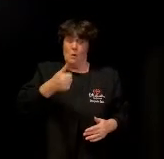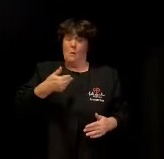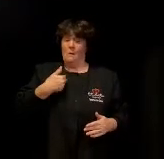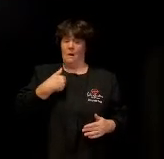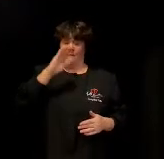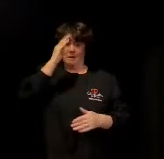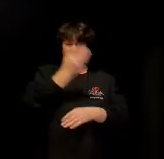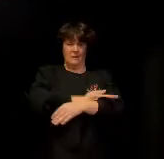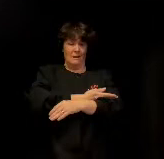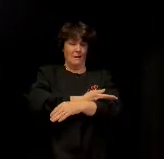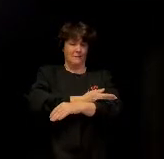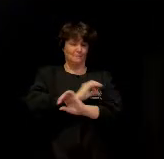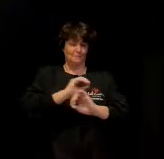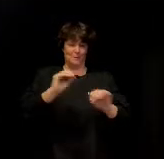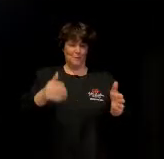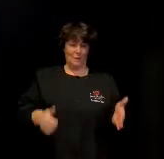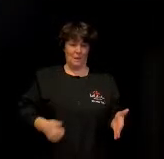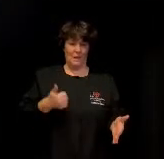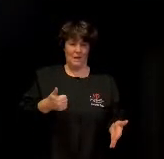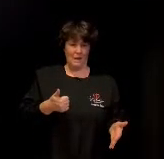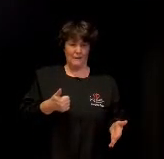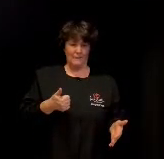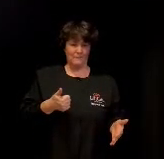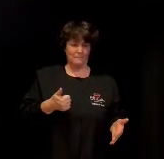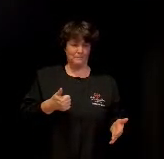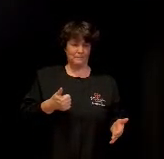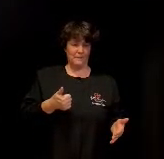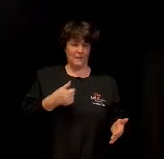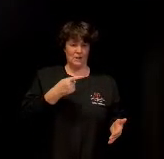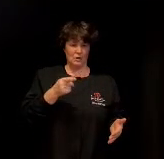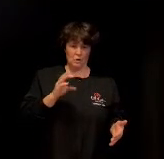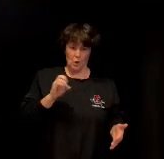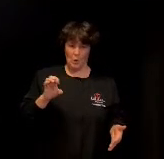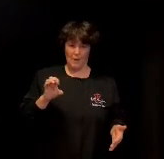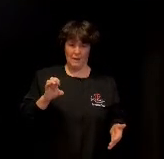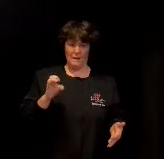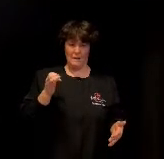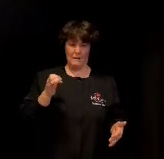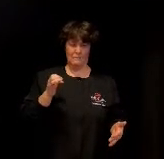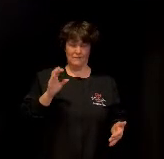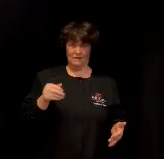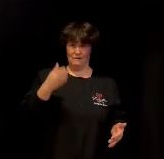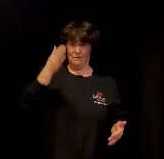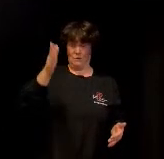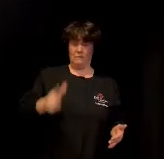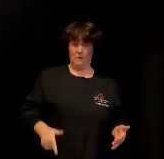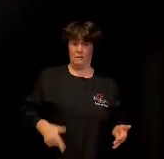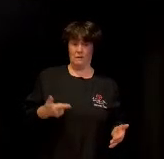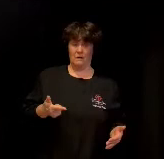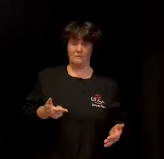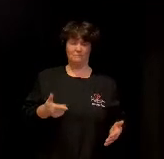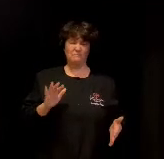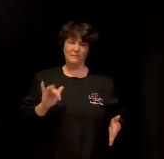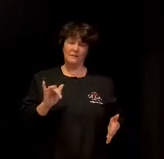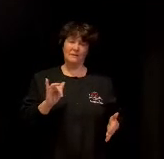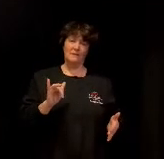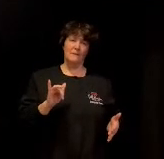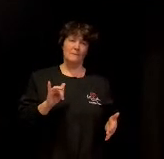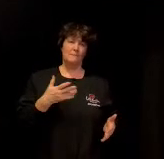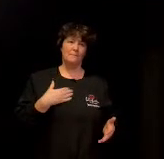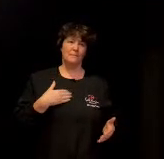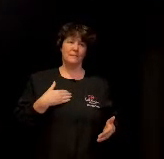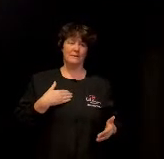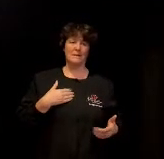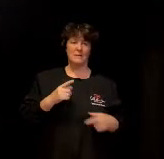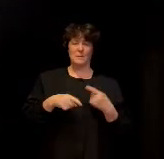life. That's that word Zoe. Same word, eternal life. Right? And it is